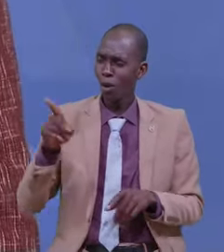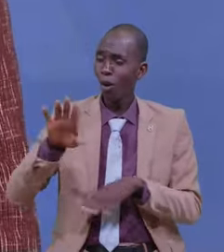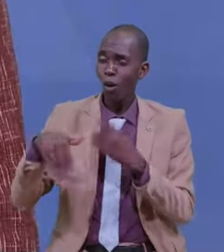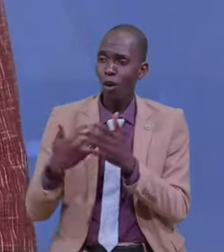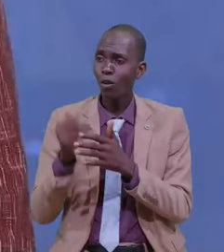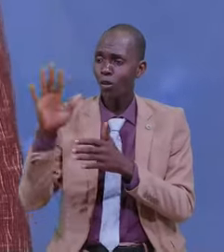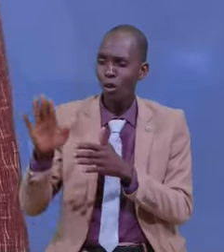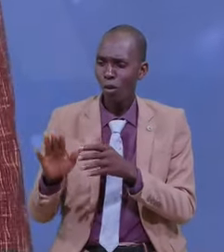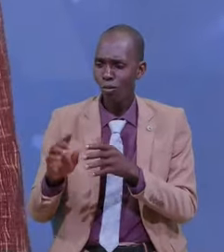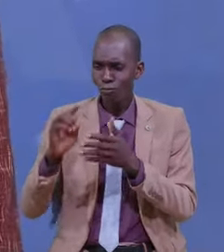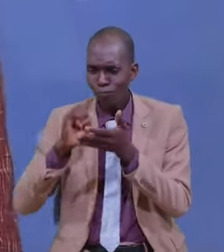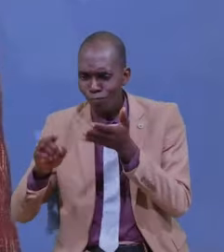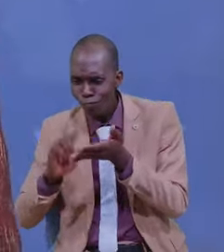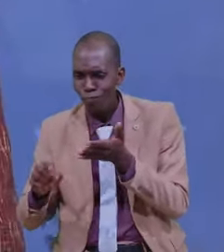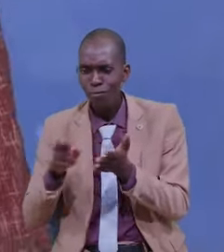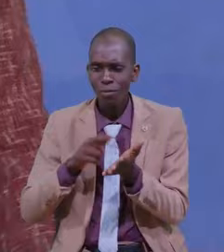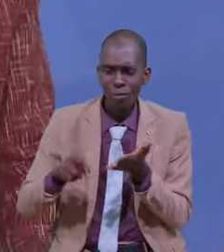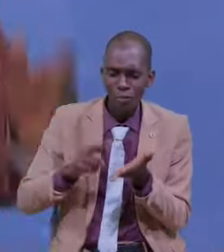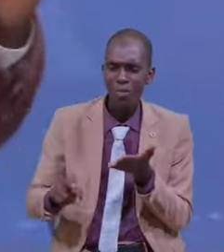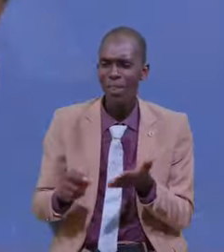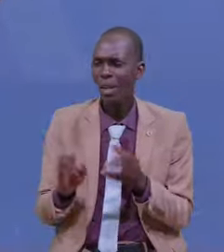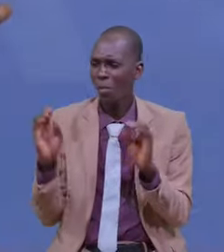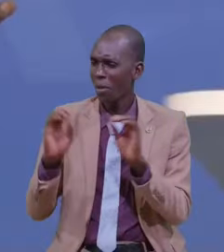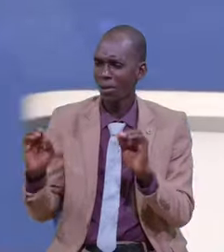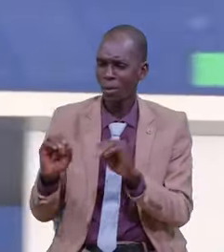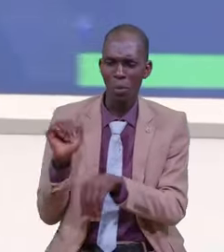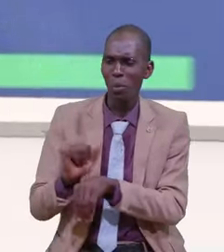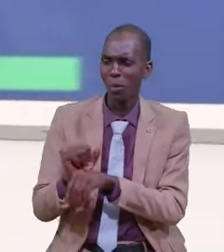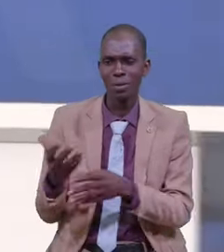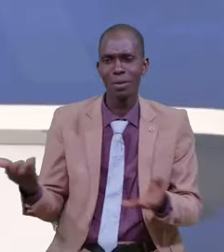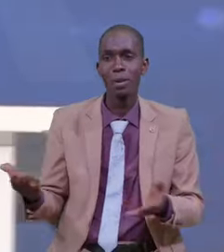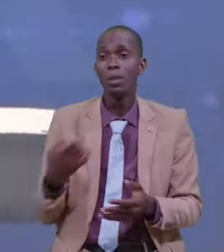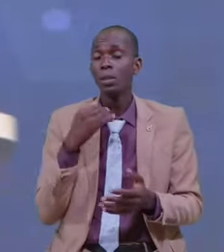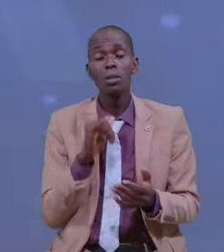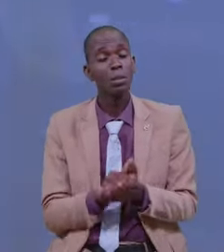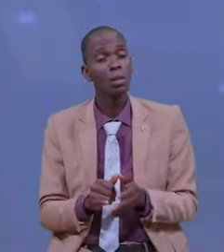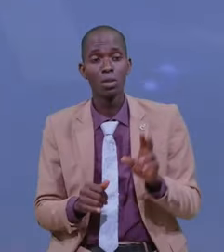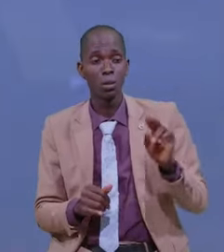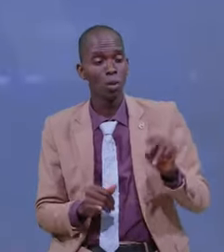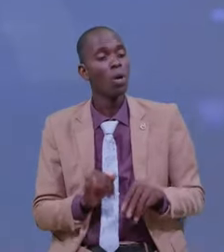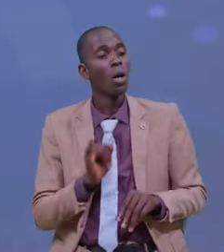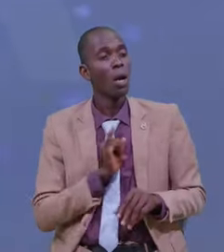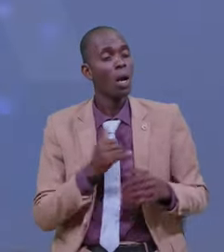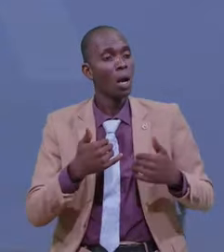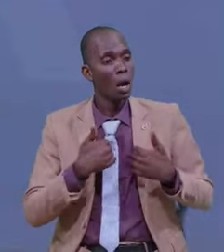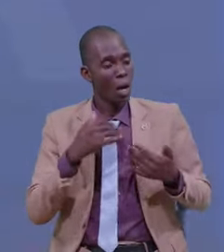are conducting, nothing has worked. He said, I have learned